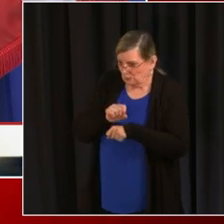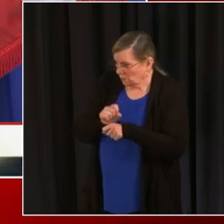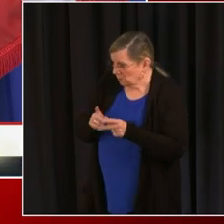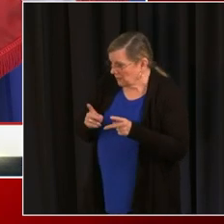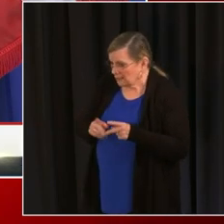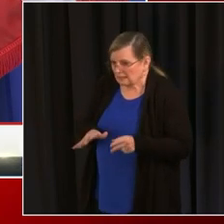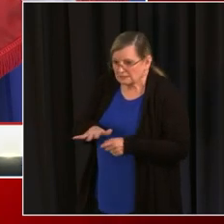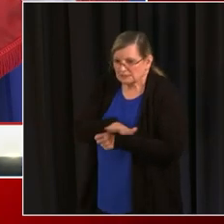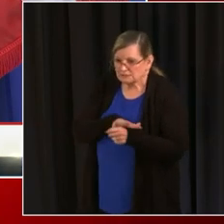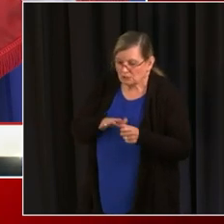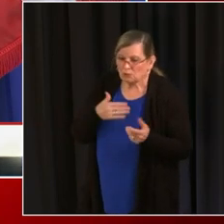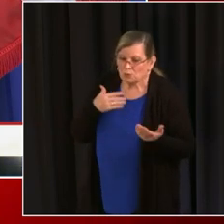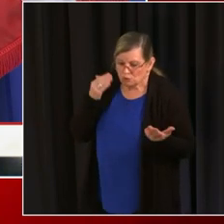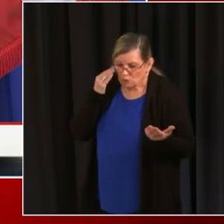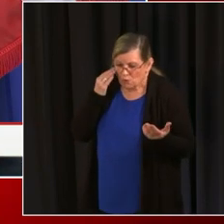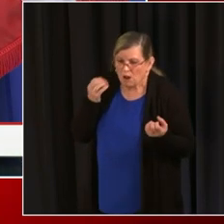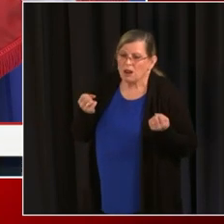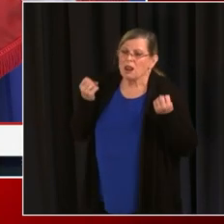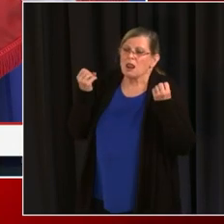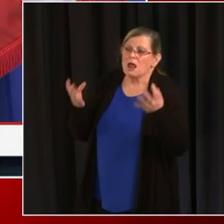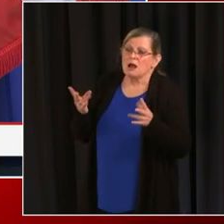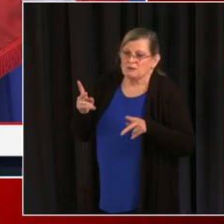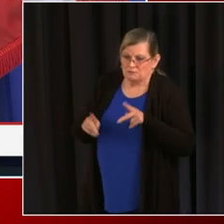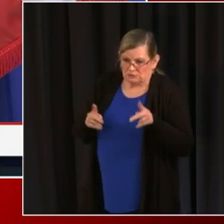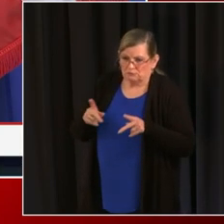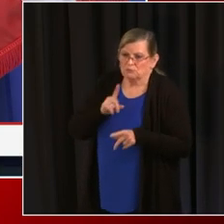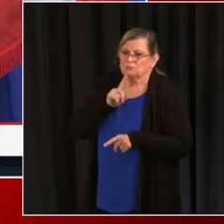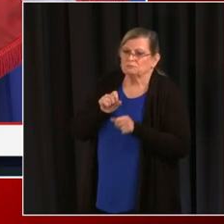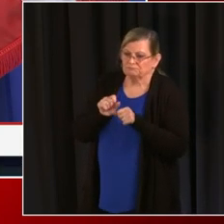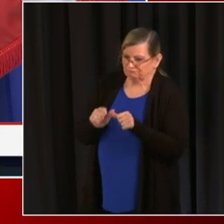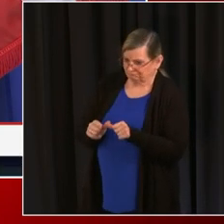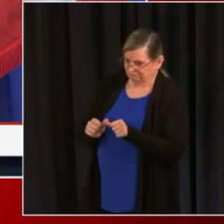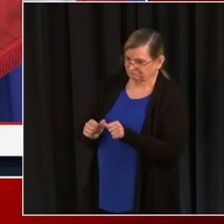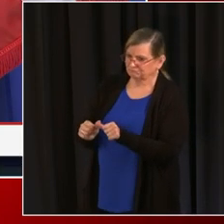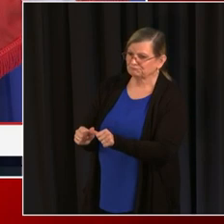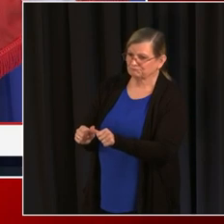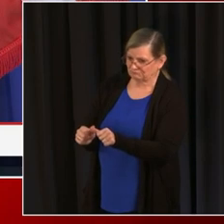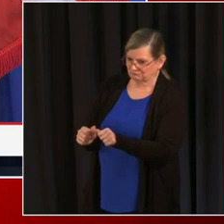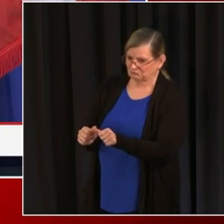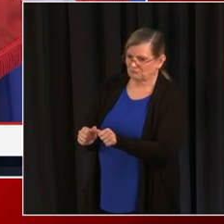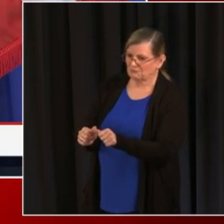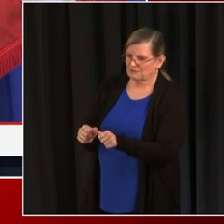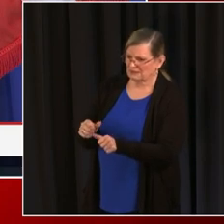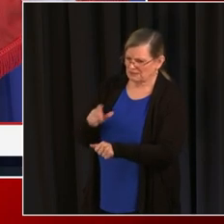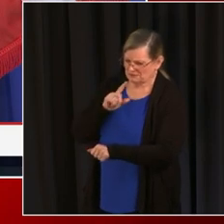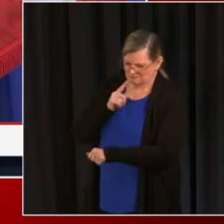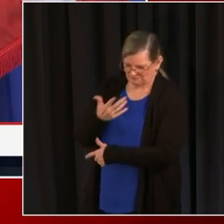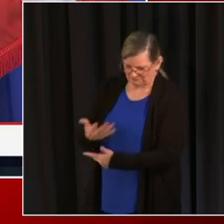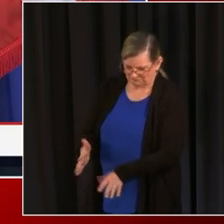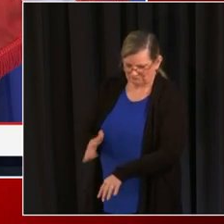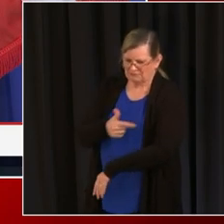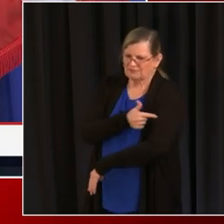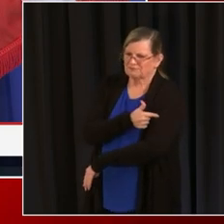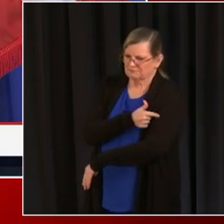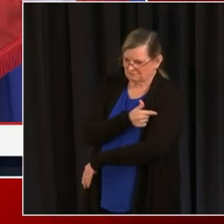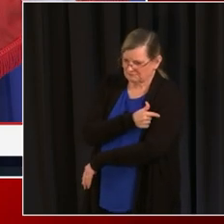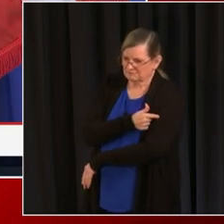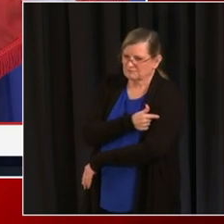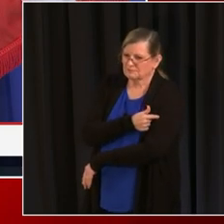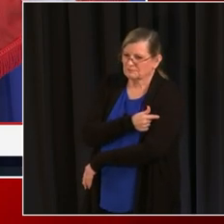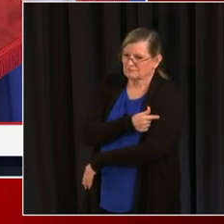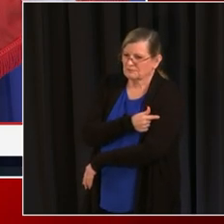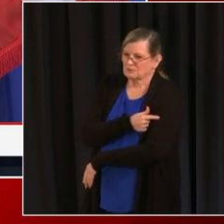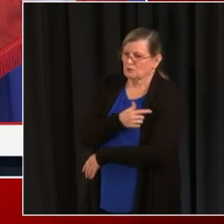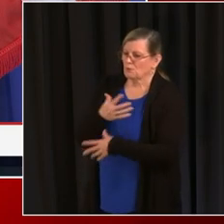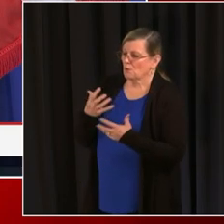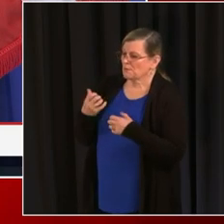throughout. And we know a lot people are and will continue to be vaccinated. And we